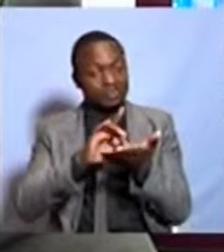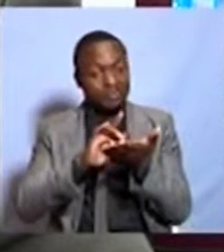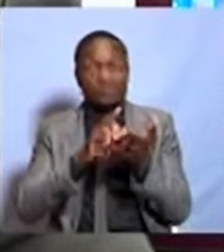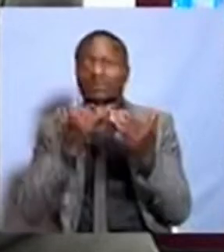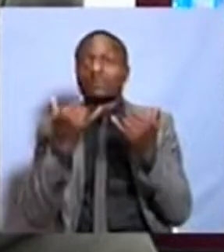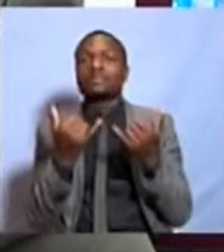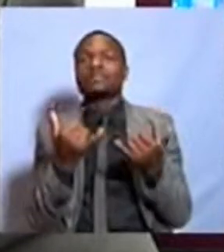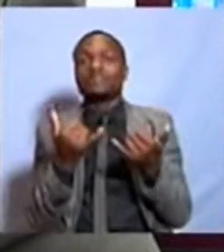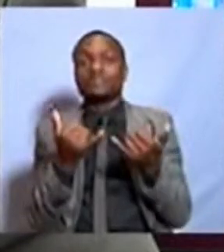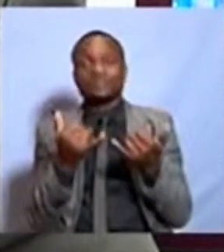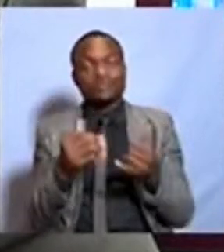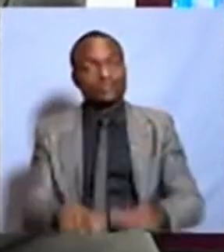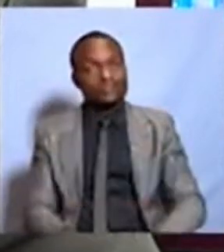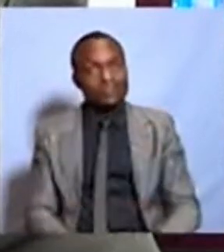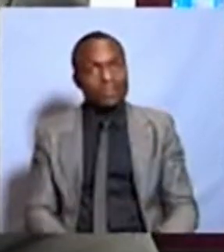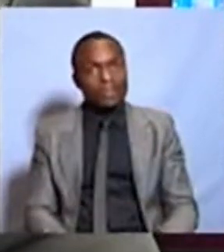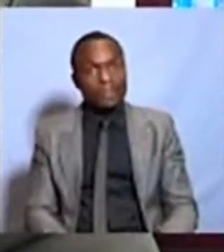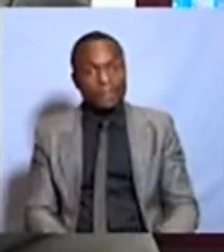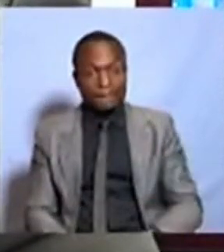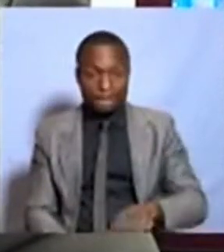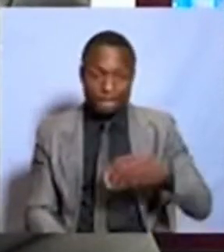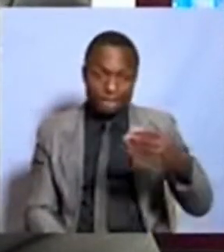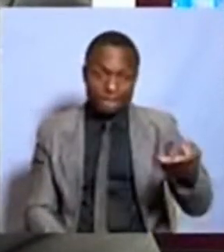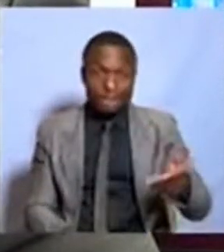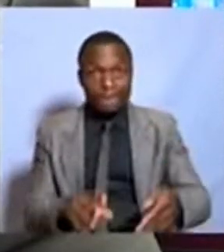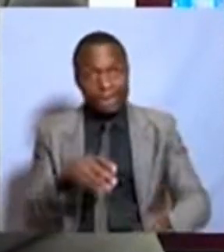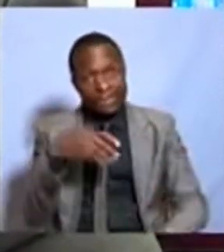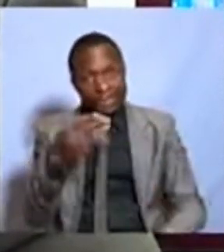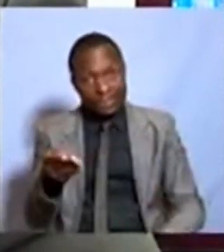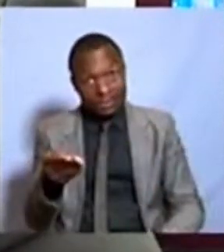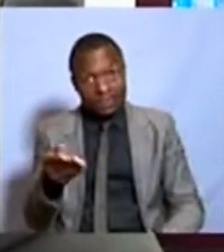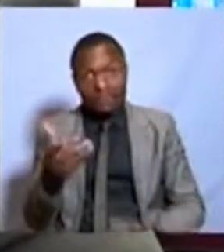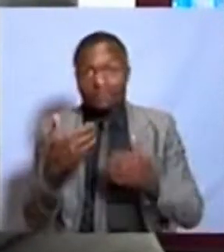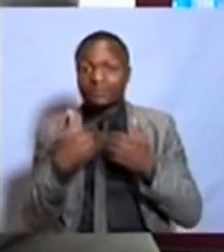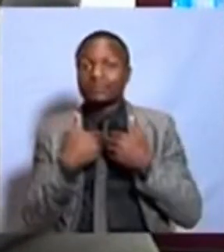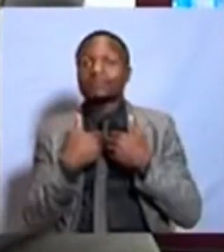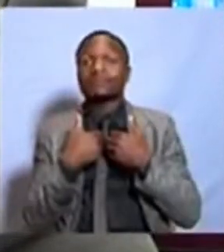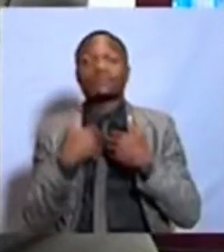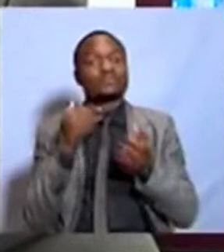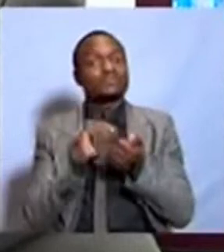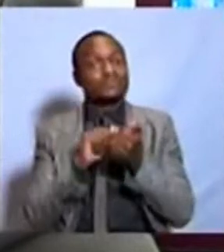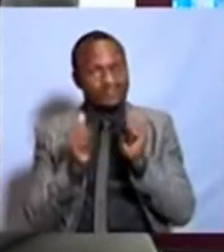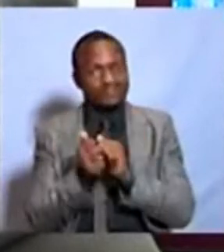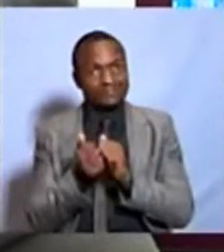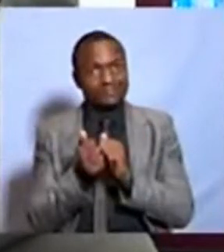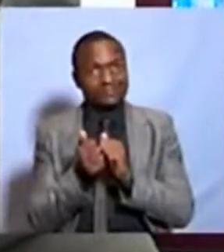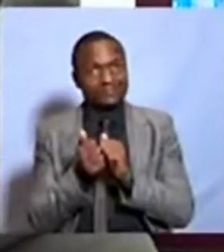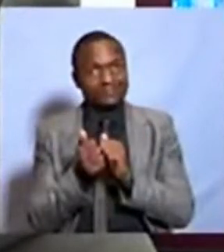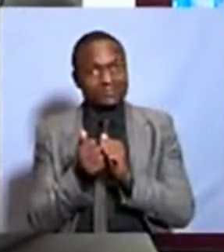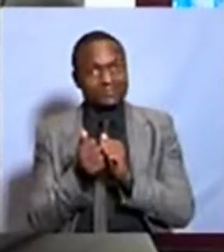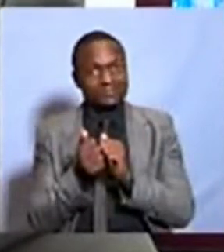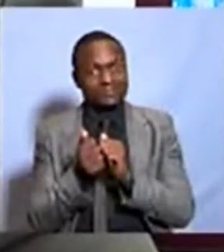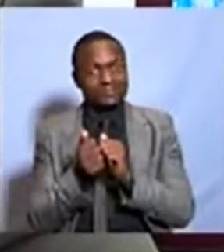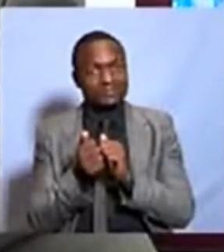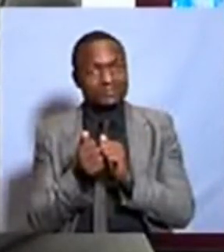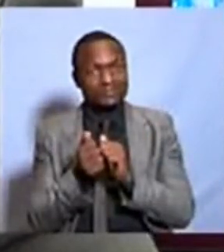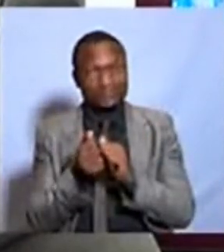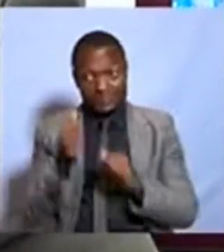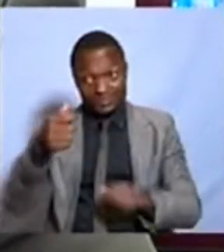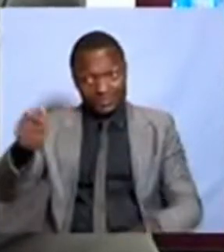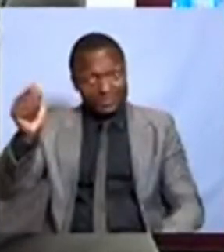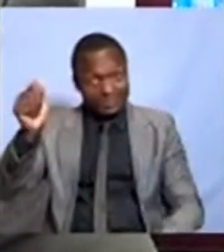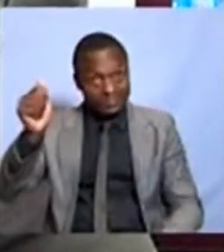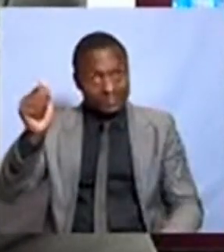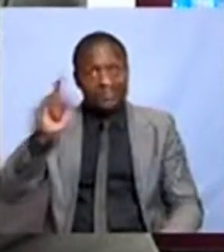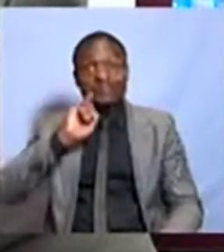Now the issue is about expense. That's where we have a problem, the burn rate. That's where we have a problem. And to me,